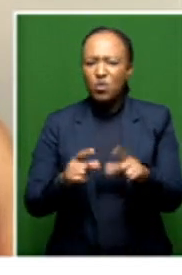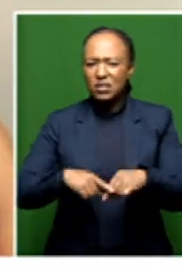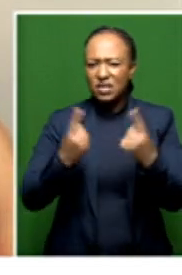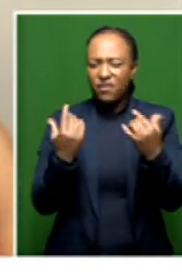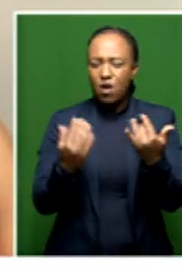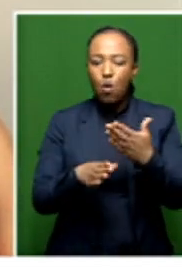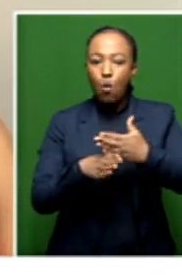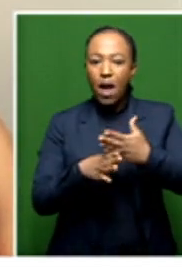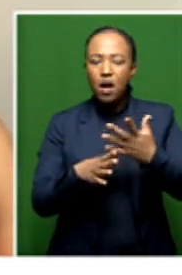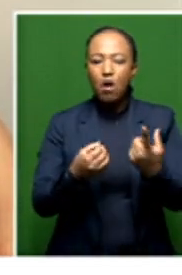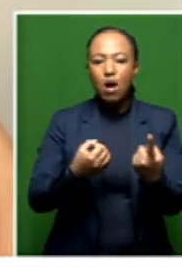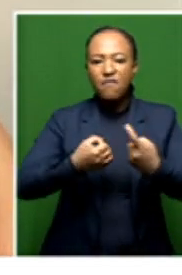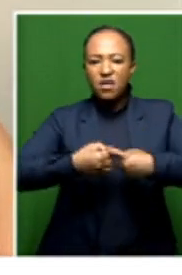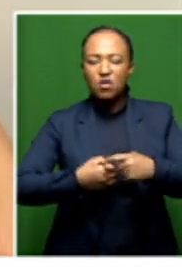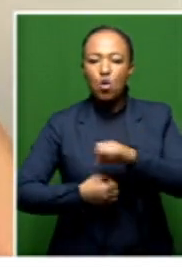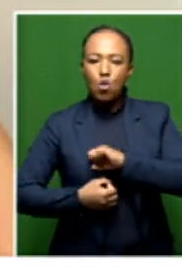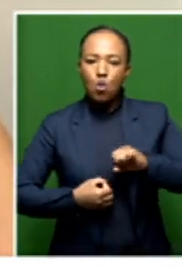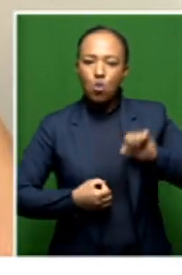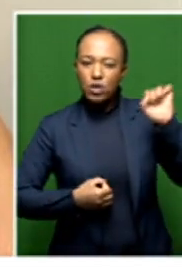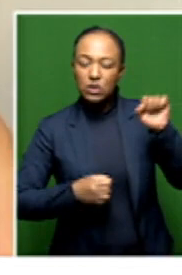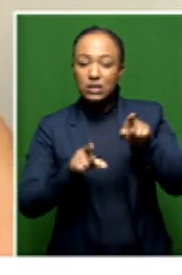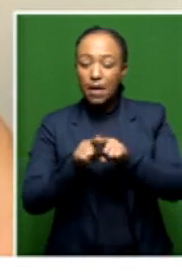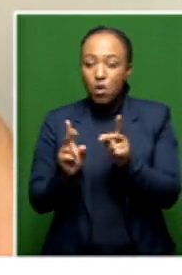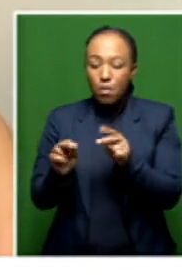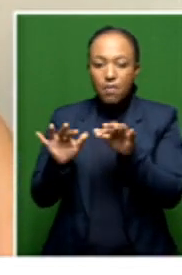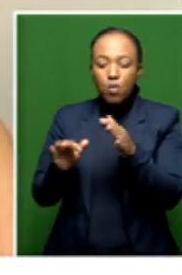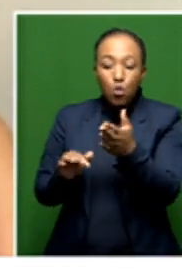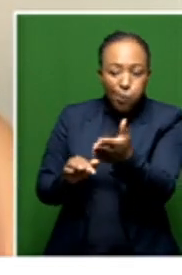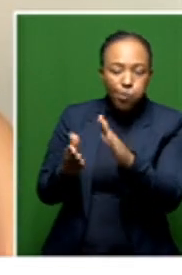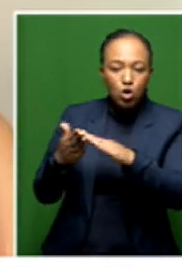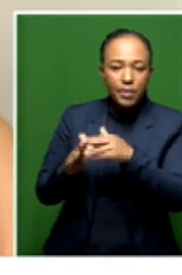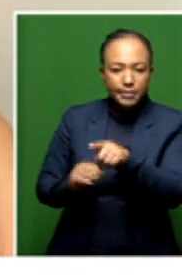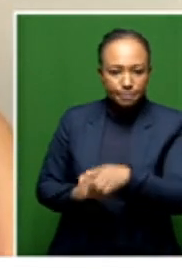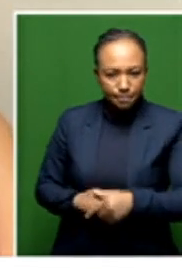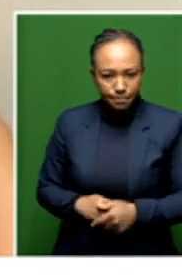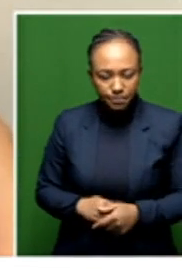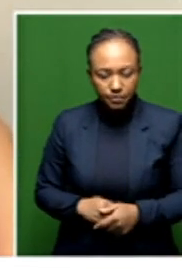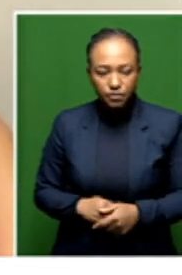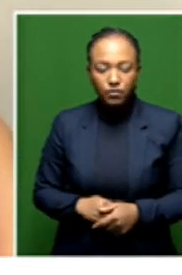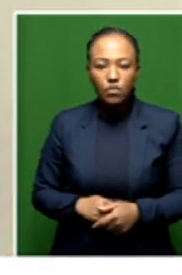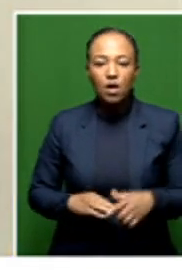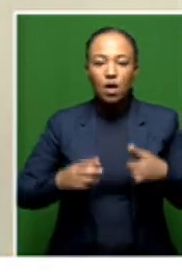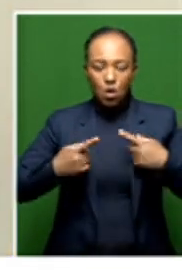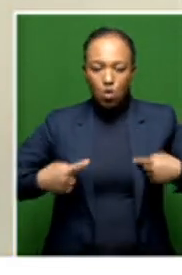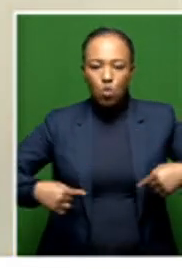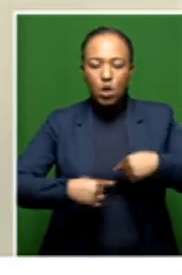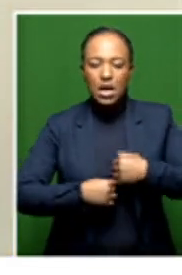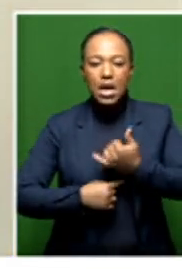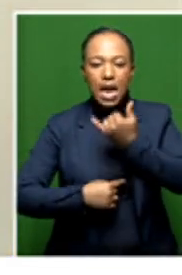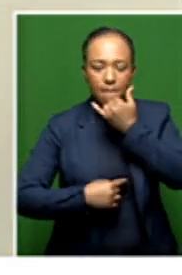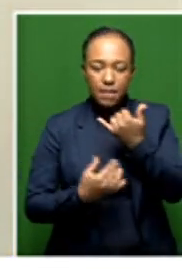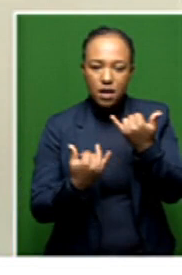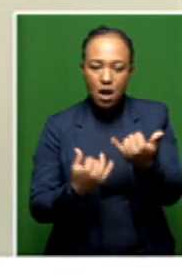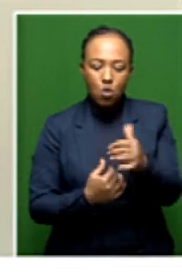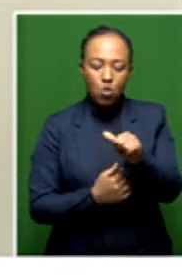workers affiliated to COSATU and ordinary people on the ground? We are happy that the ANC is beginning to do a